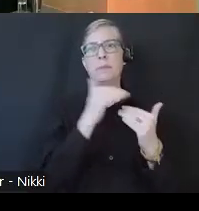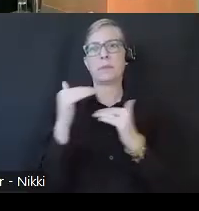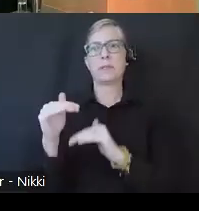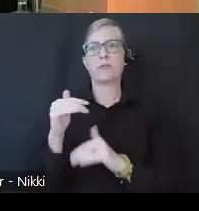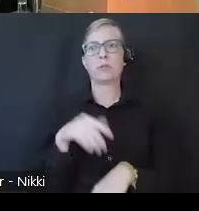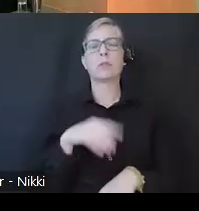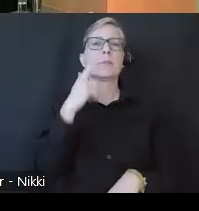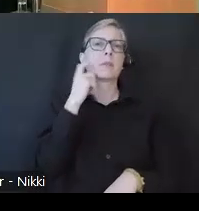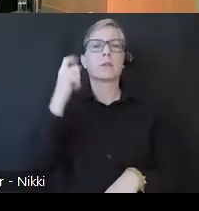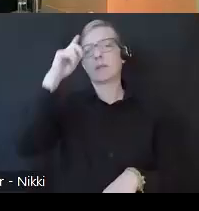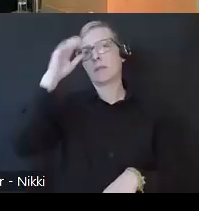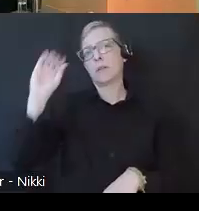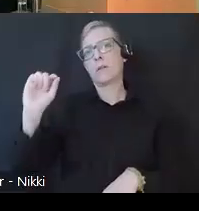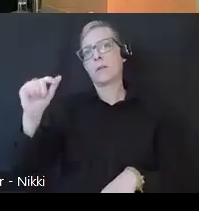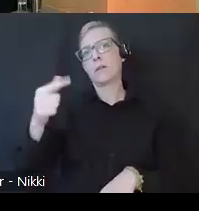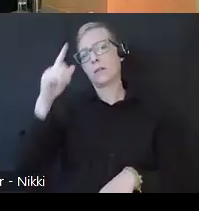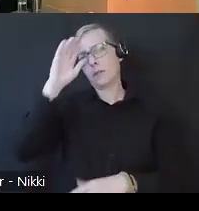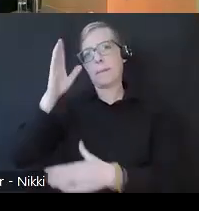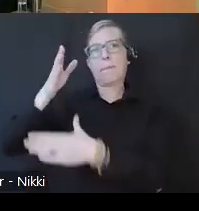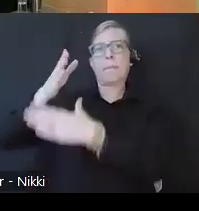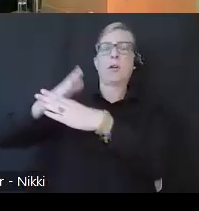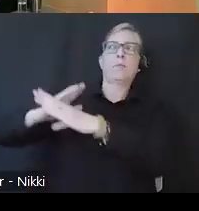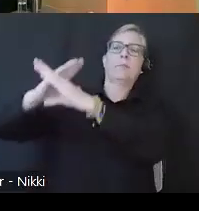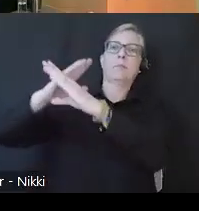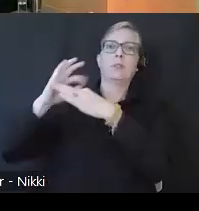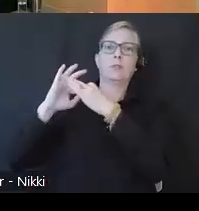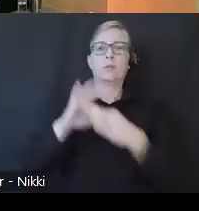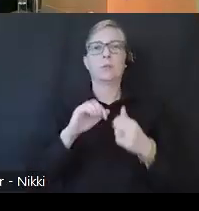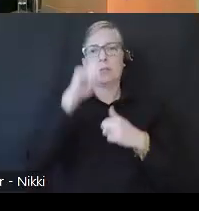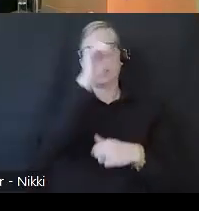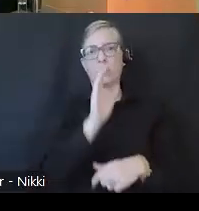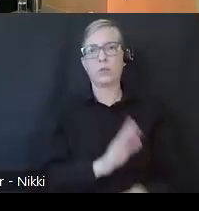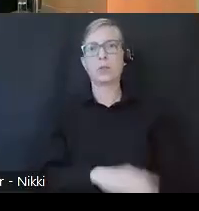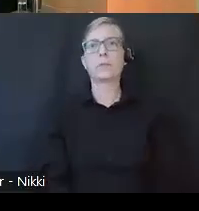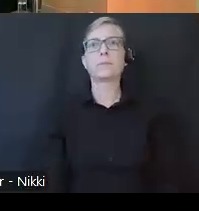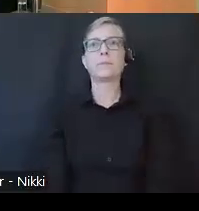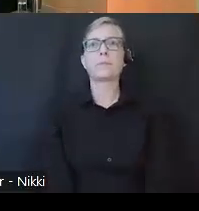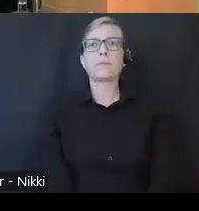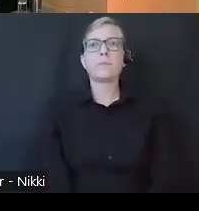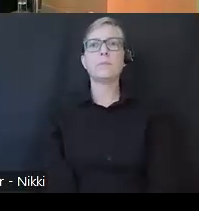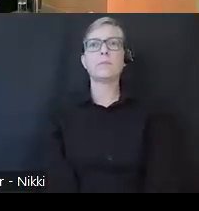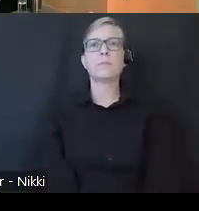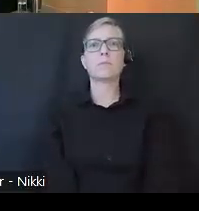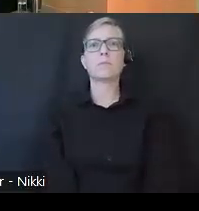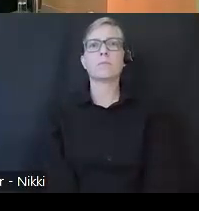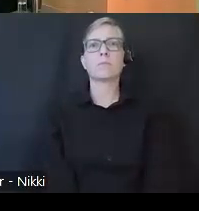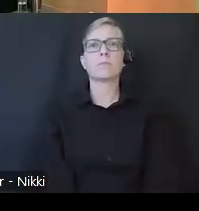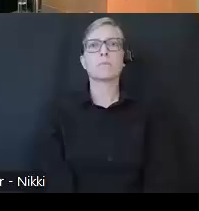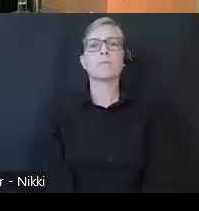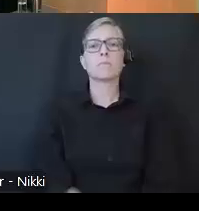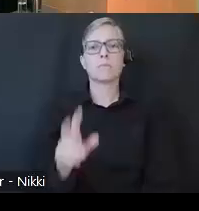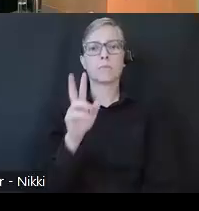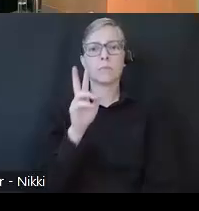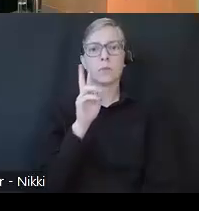the cognitive impairments associated with schizophrenia. We have trend level associations and also some significant associations at our healthy